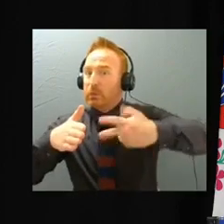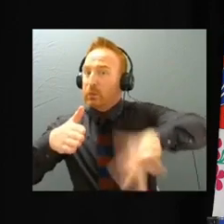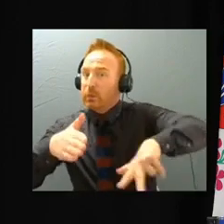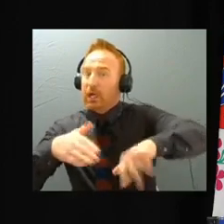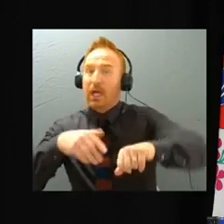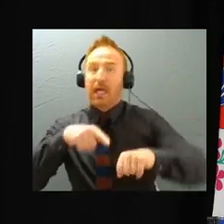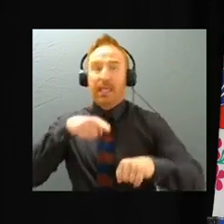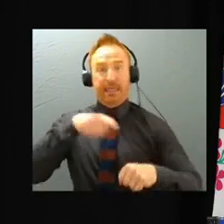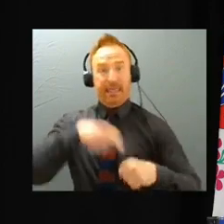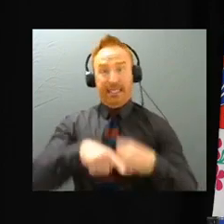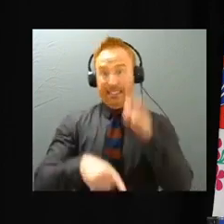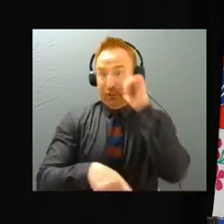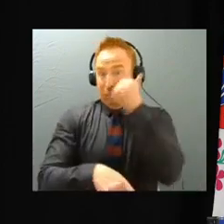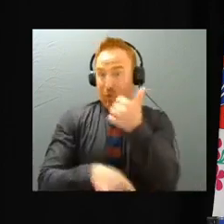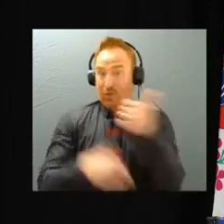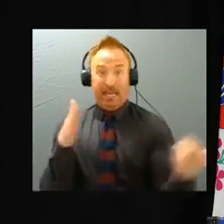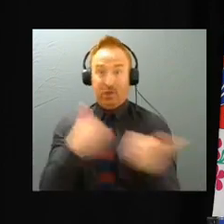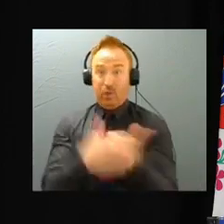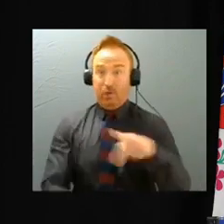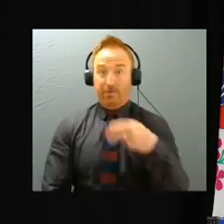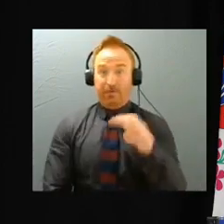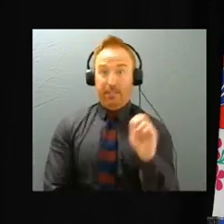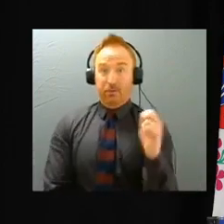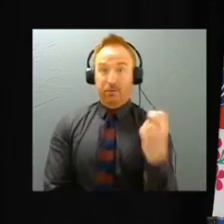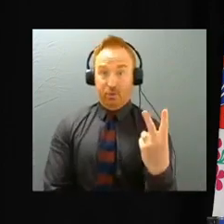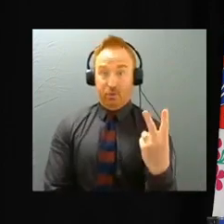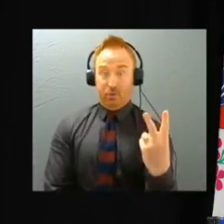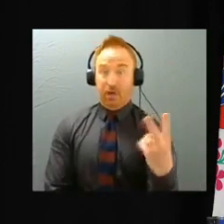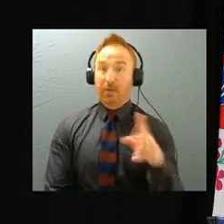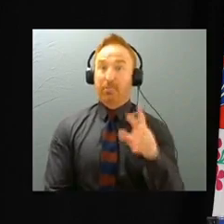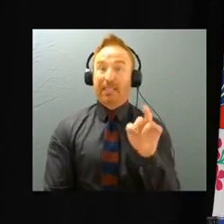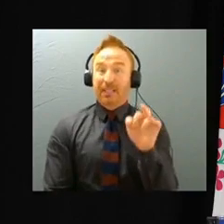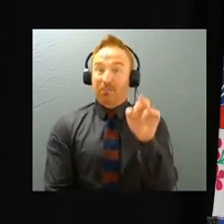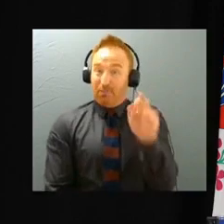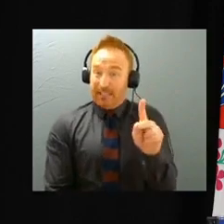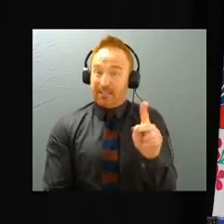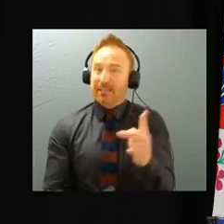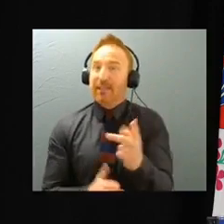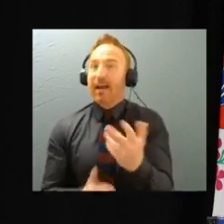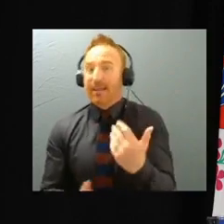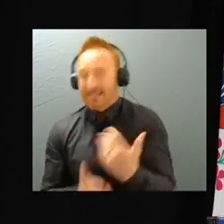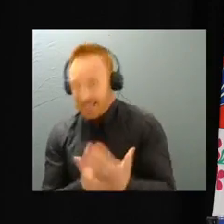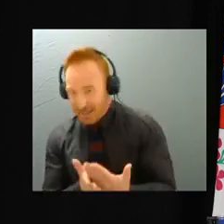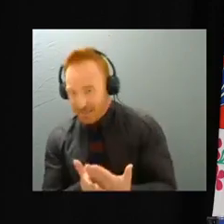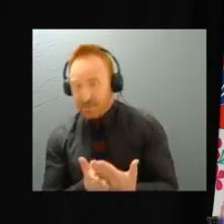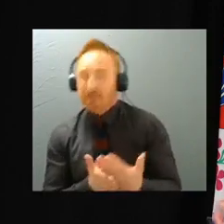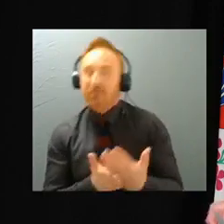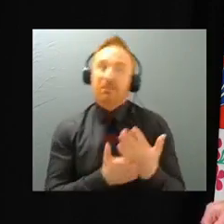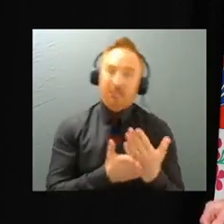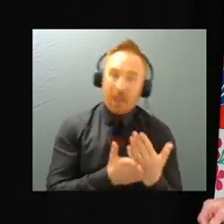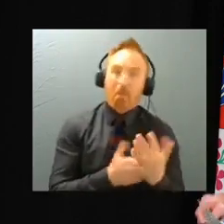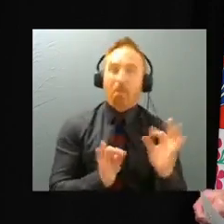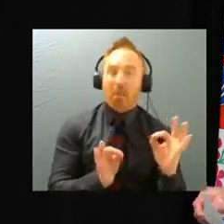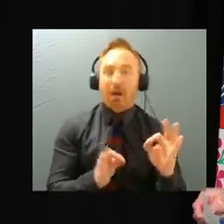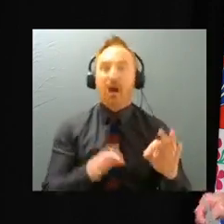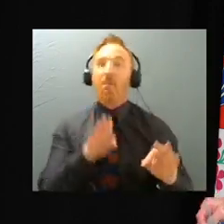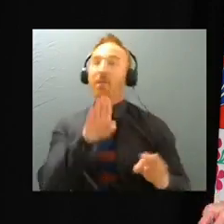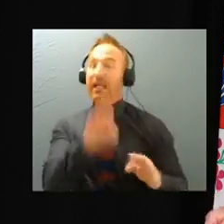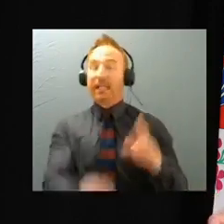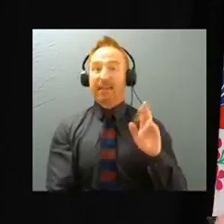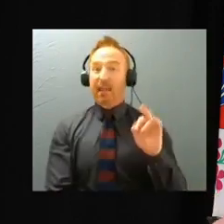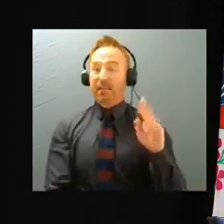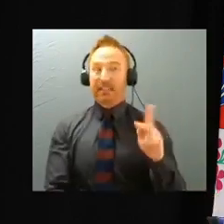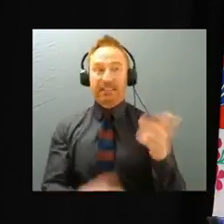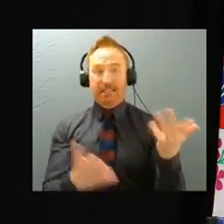very clear that keeping the doors closed is also high risk and clearly not sustainable. The risks